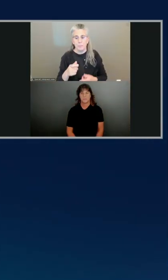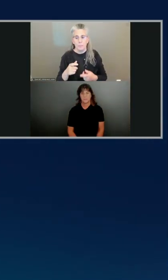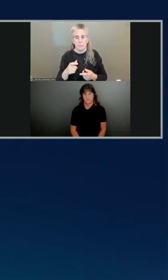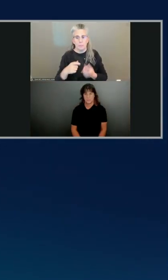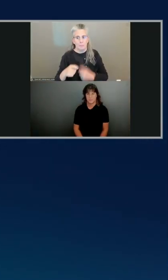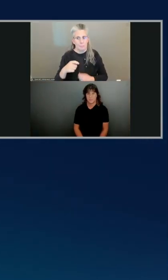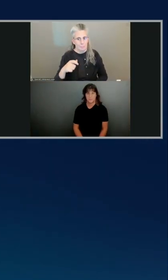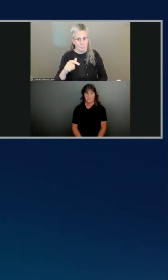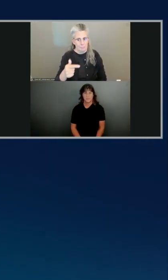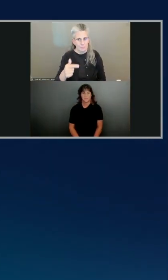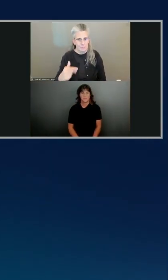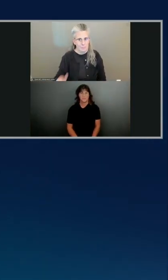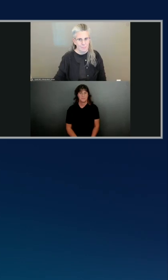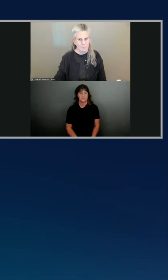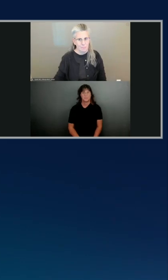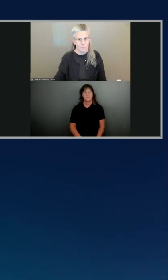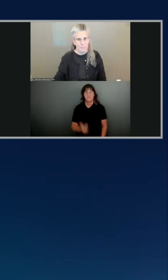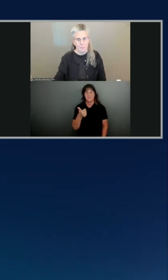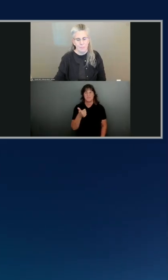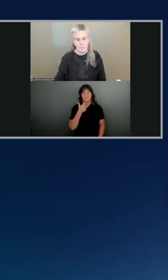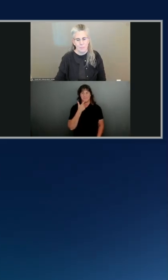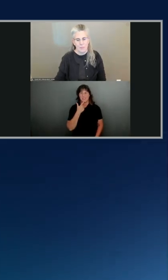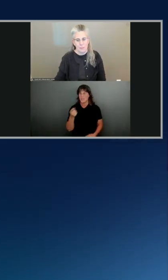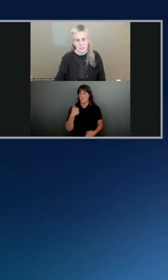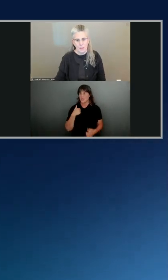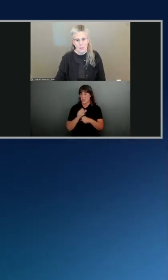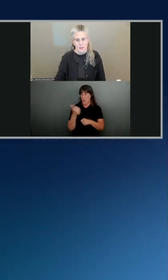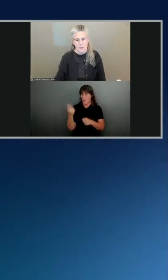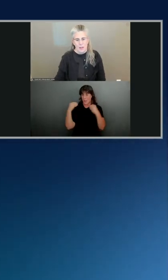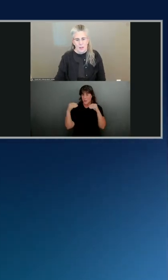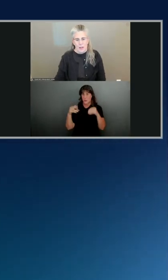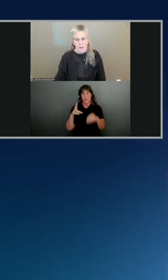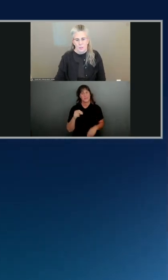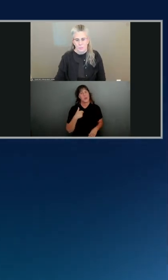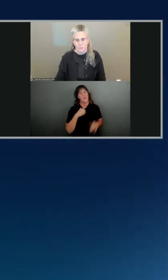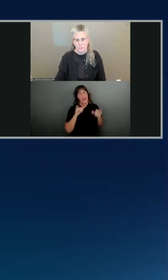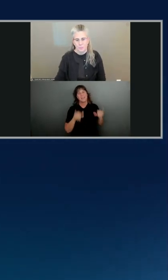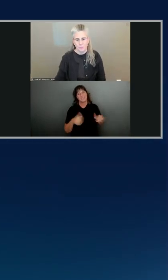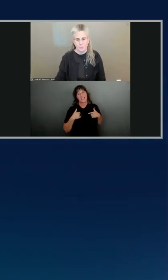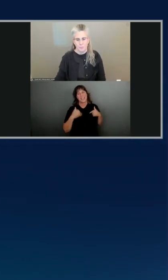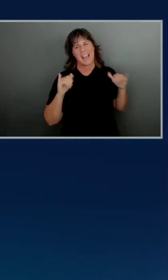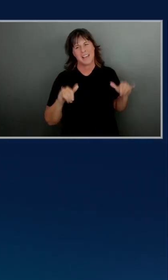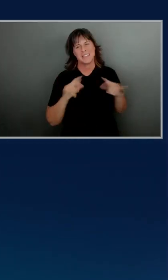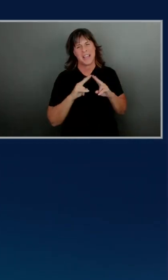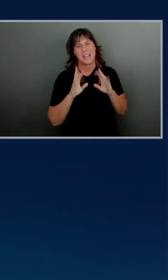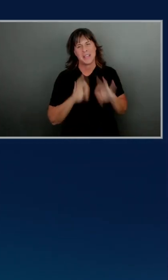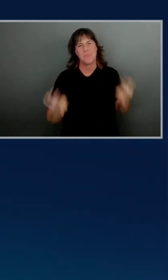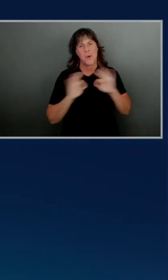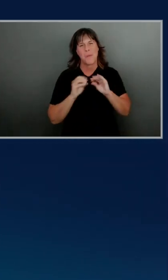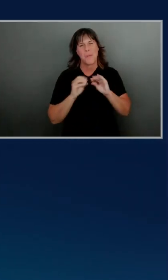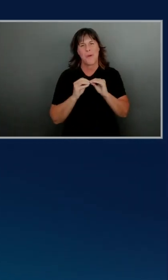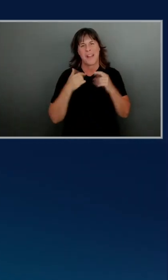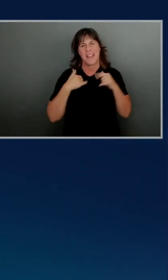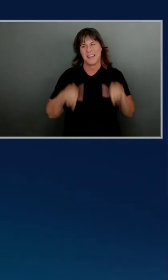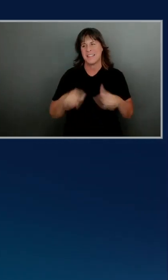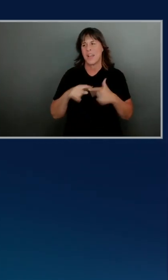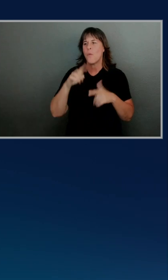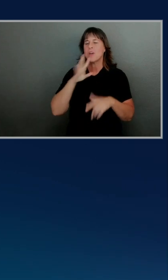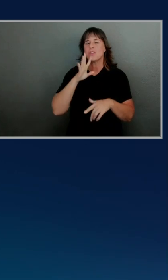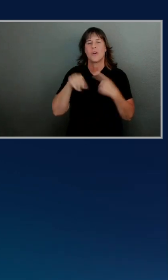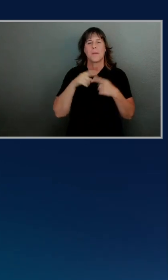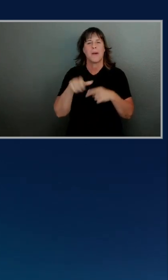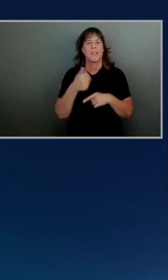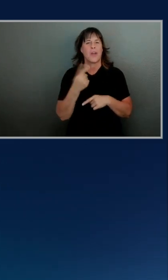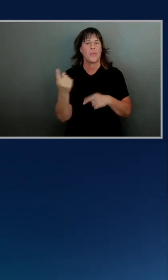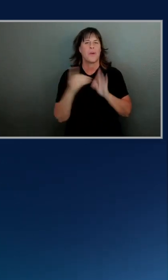I'll go get it. Okay. Let us know when you get back. I'll come. I'll stay. It's more important for me to stay. Well, I should touch on the other one because that's where our demo